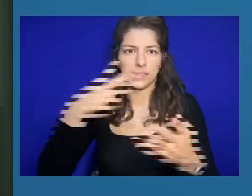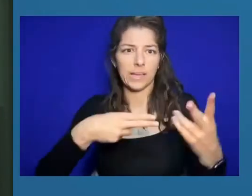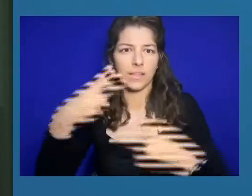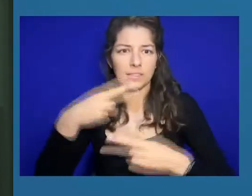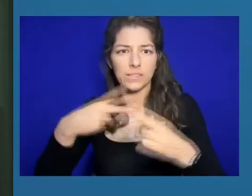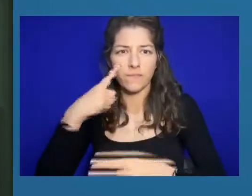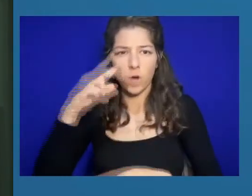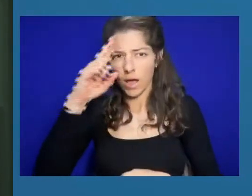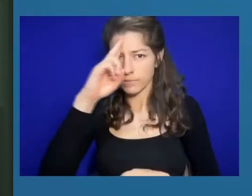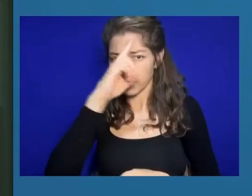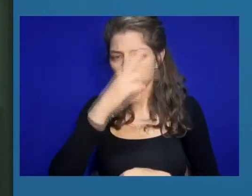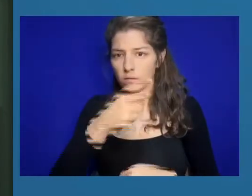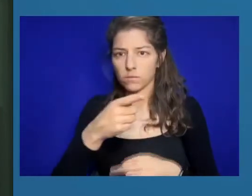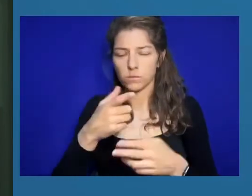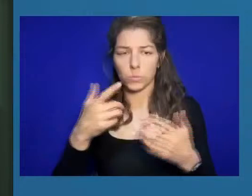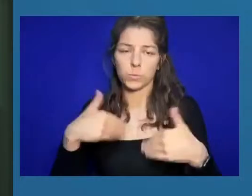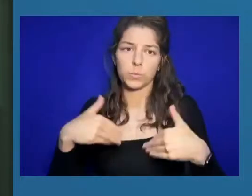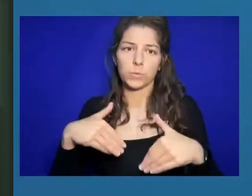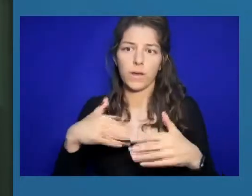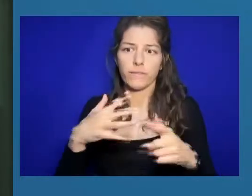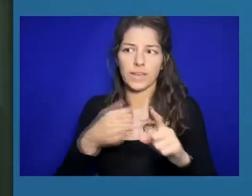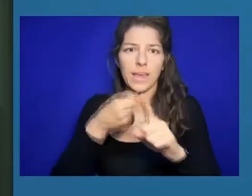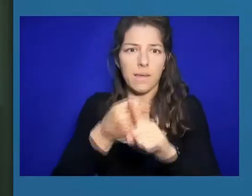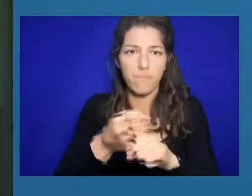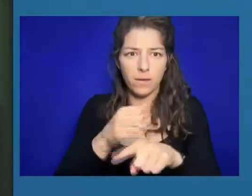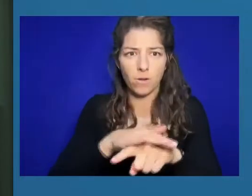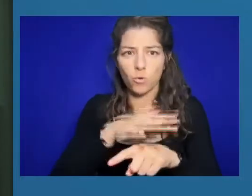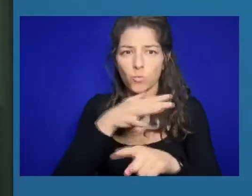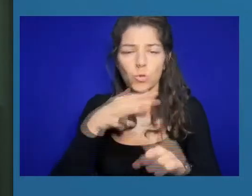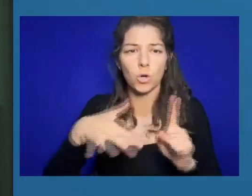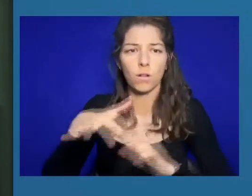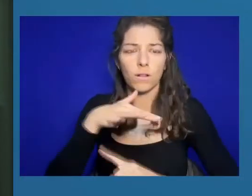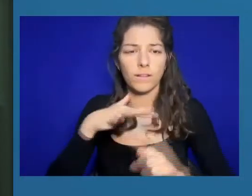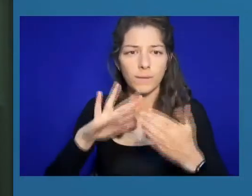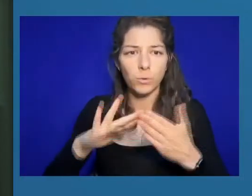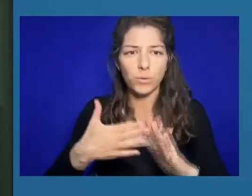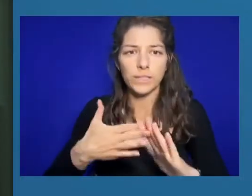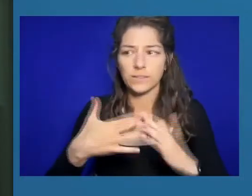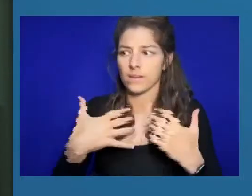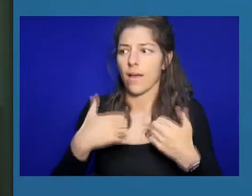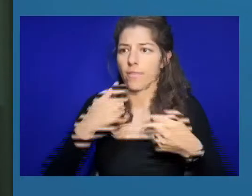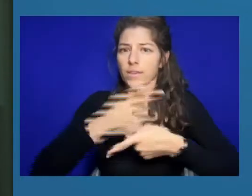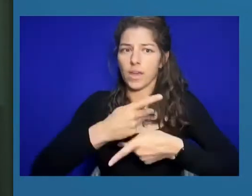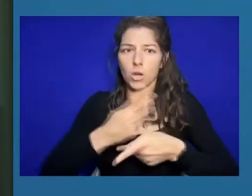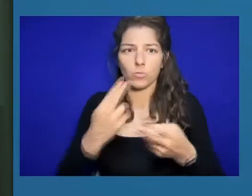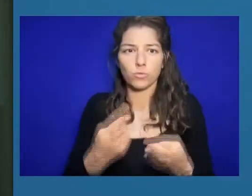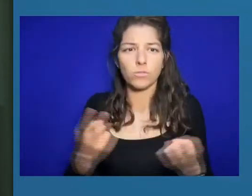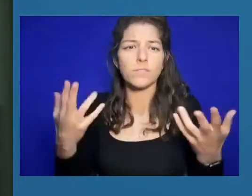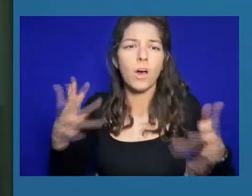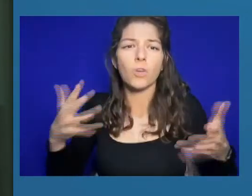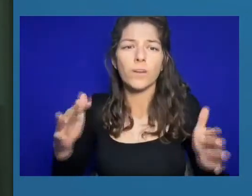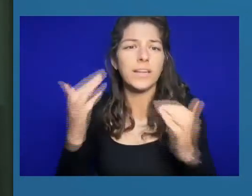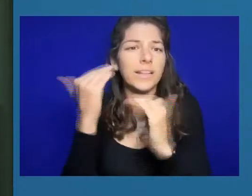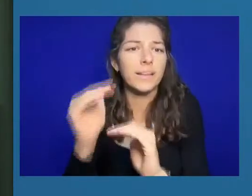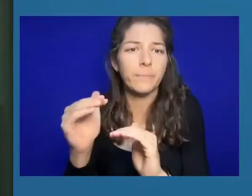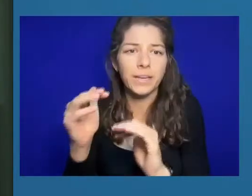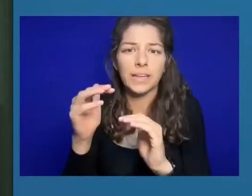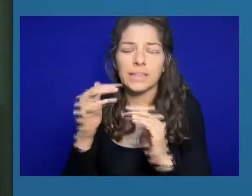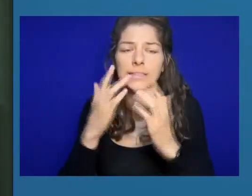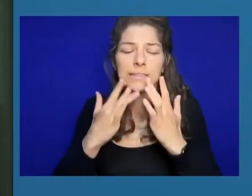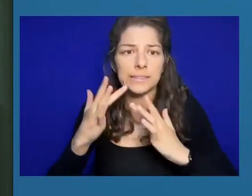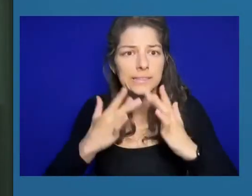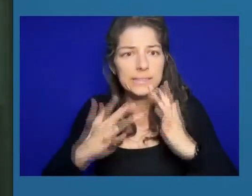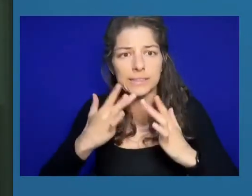have a disproportionate impact on rural communities, where healthcare resources are already limited and stretched thin across